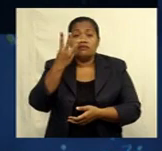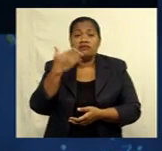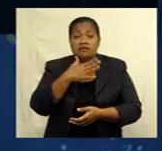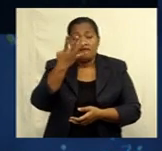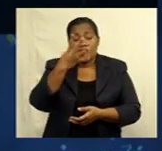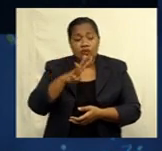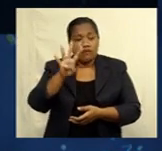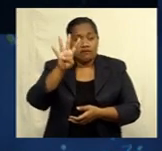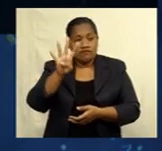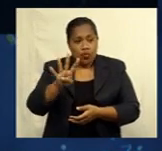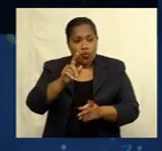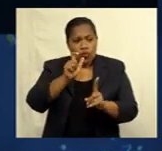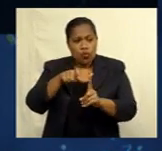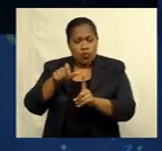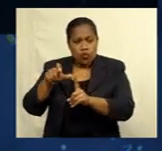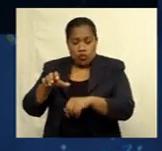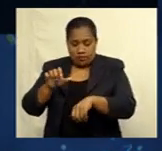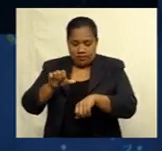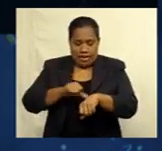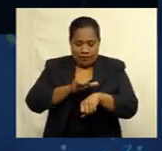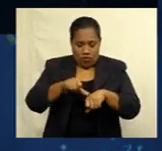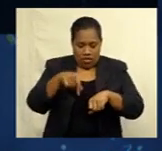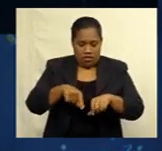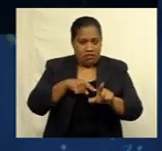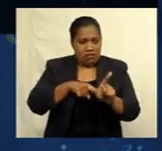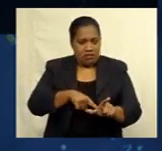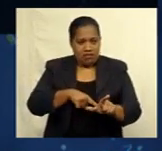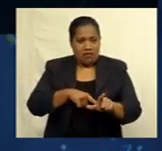38,344 cases since April this year. There are now